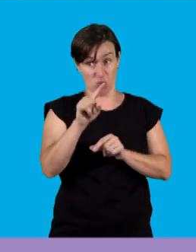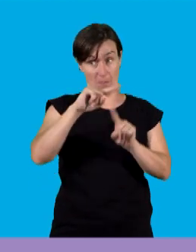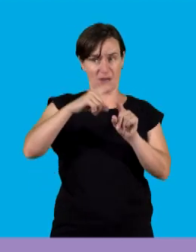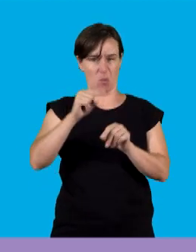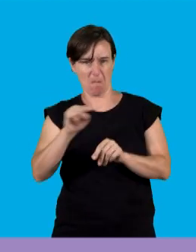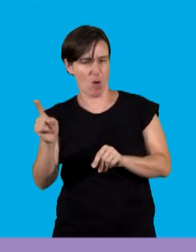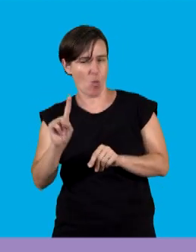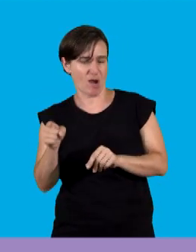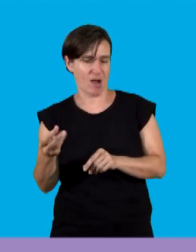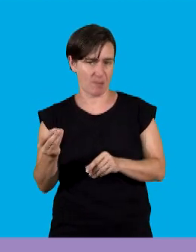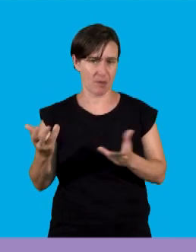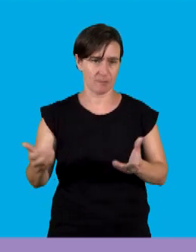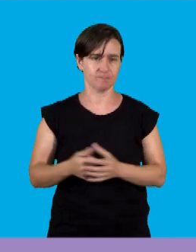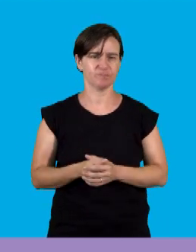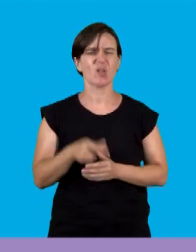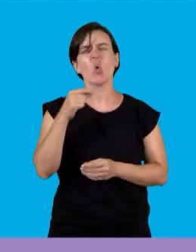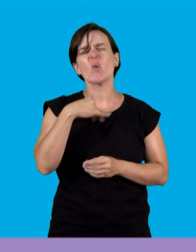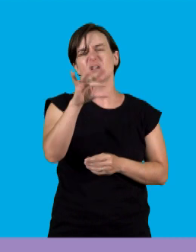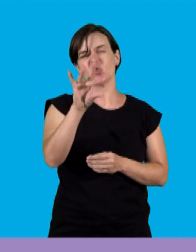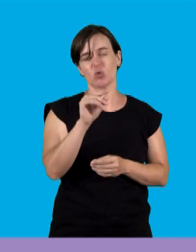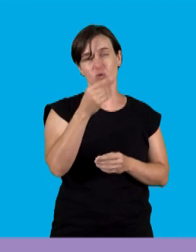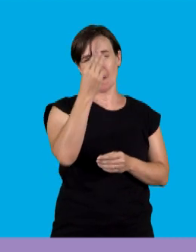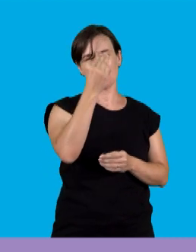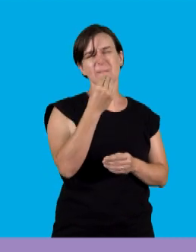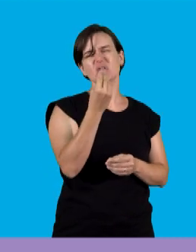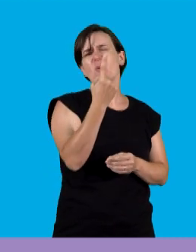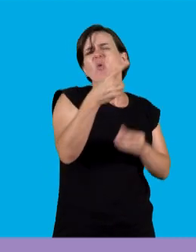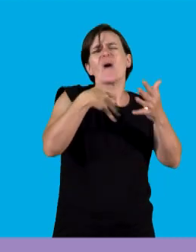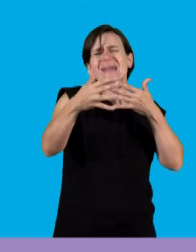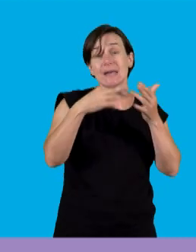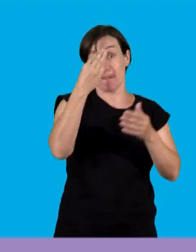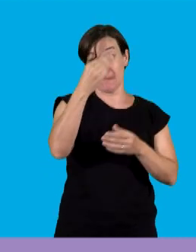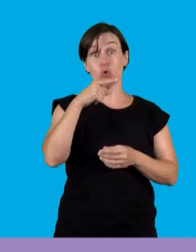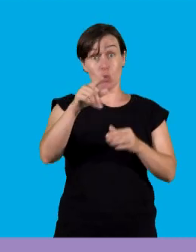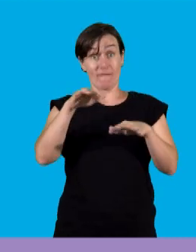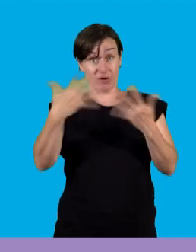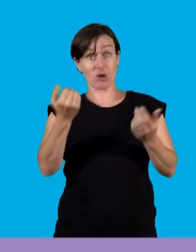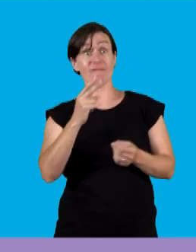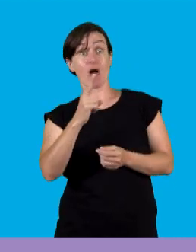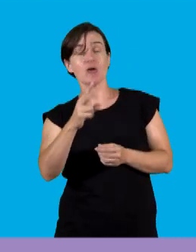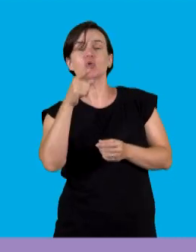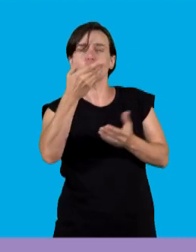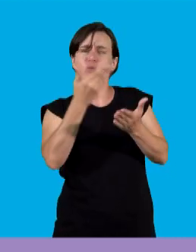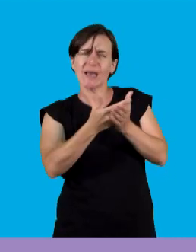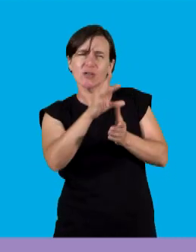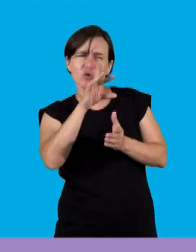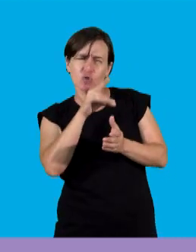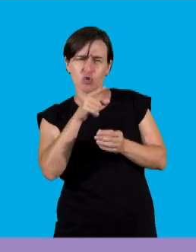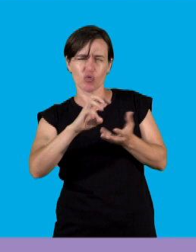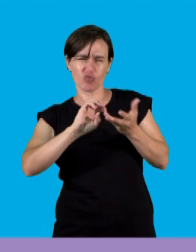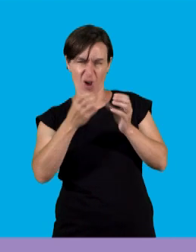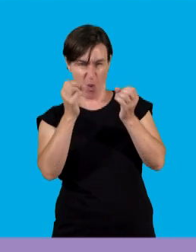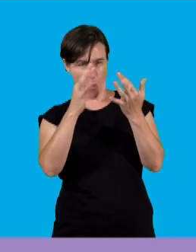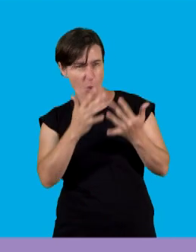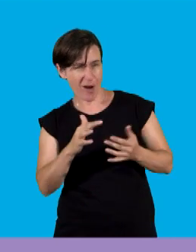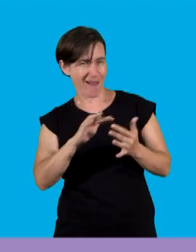So we are going to use our first term, or any term that you want to use really, so that we can get that